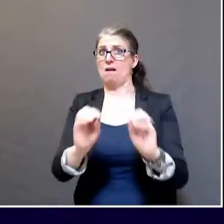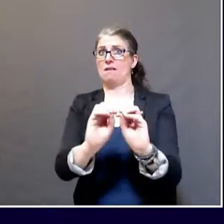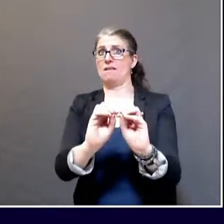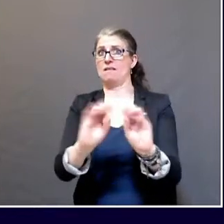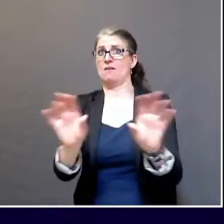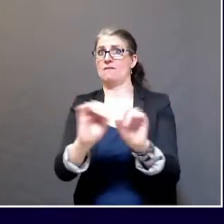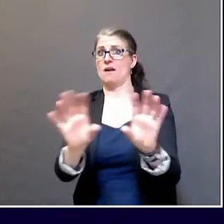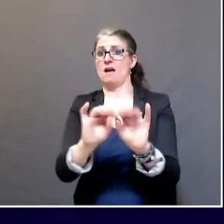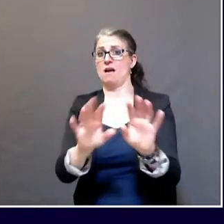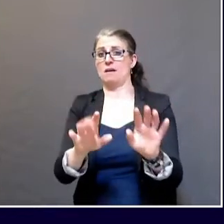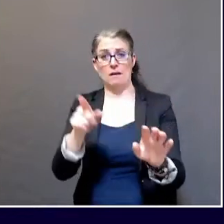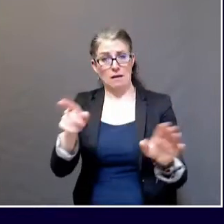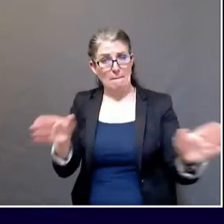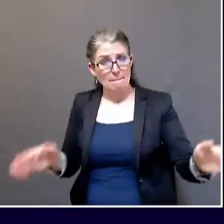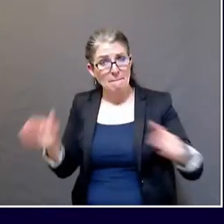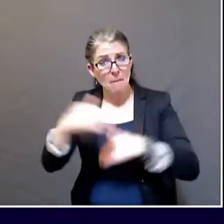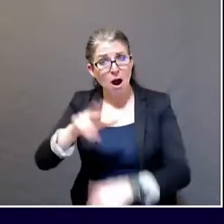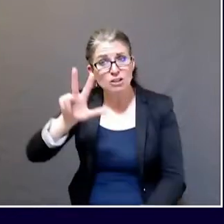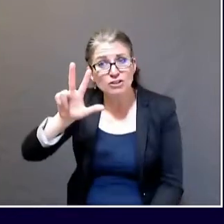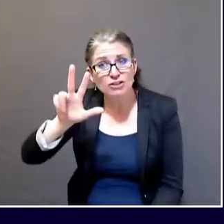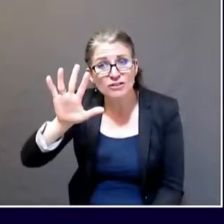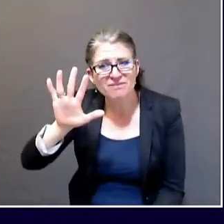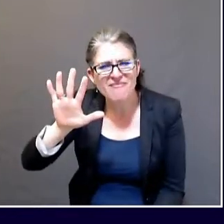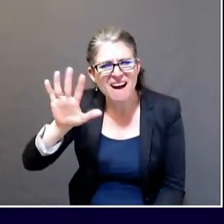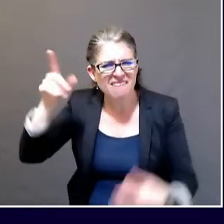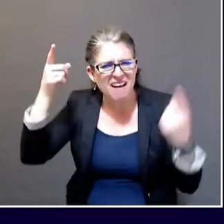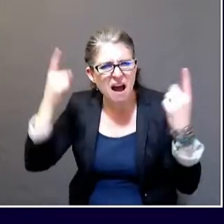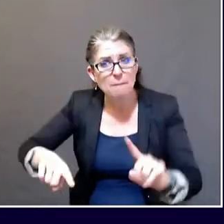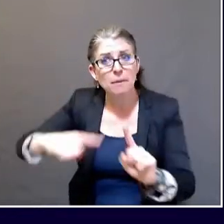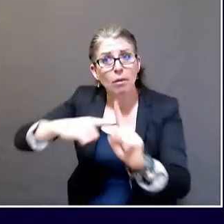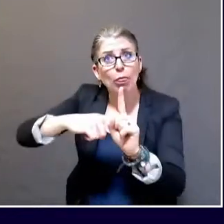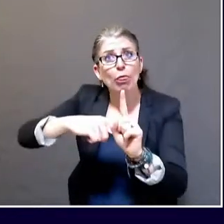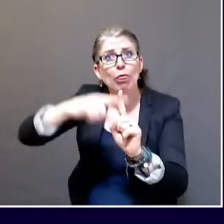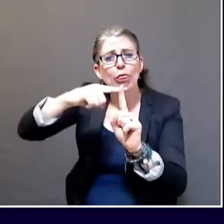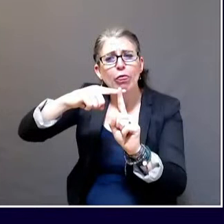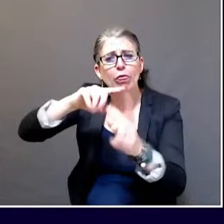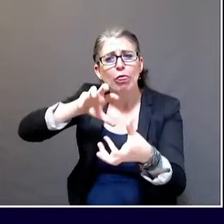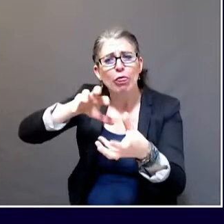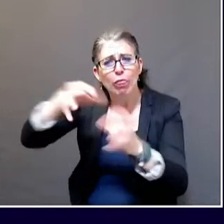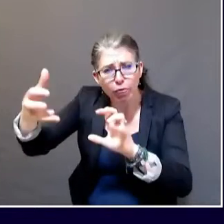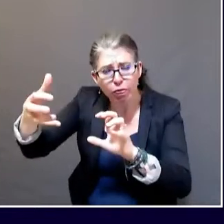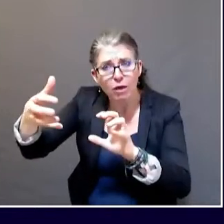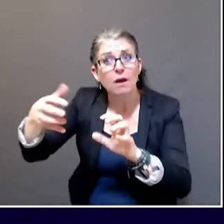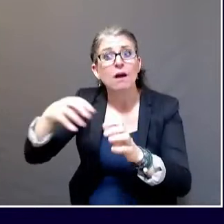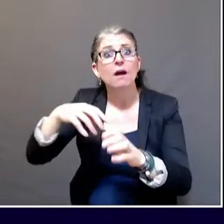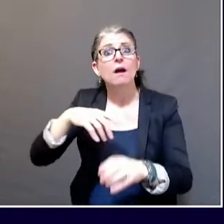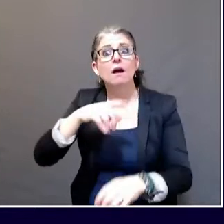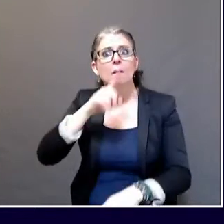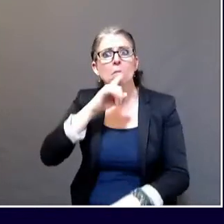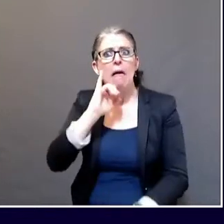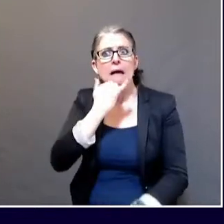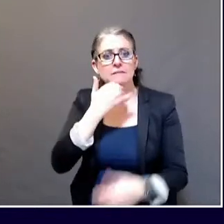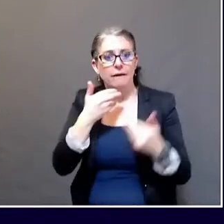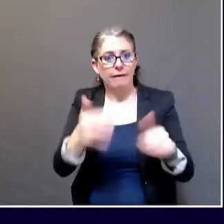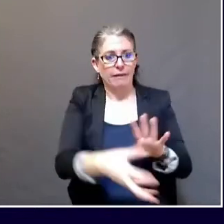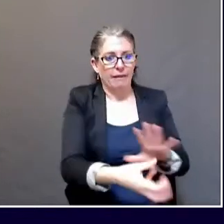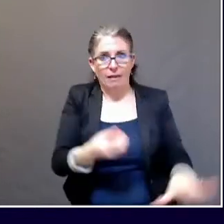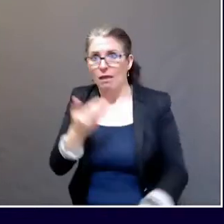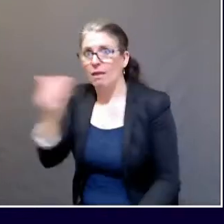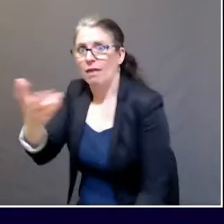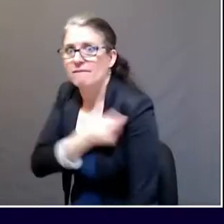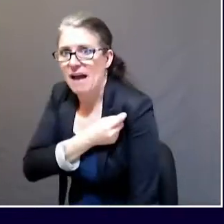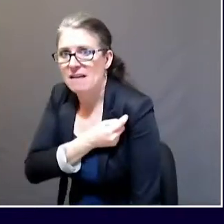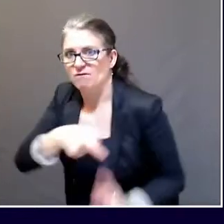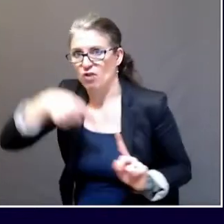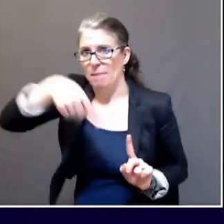correct, Amy. And was this an issue with a specific courier? I mean, are they being sent by FedEx or UPS, or is it